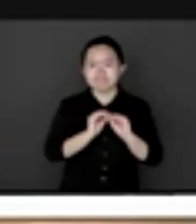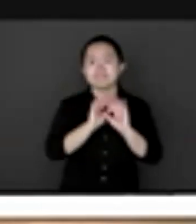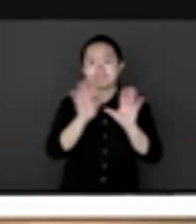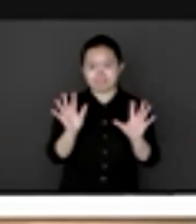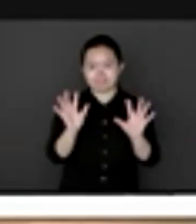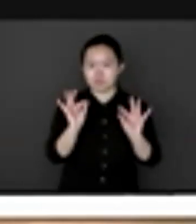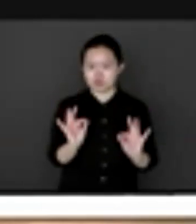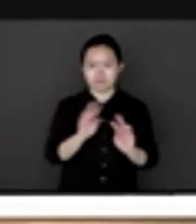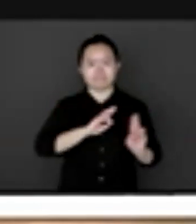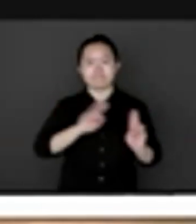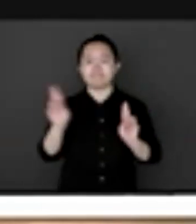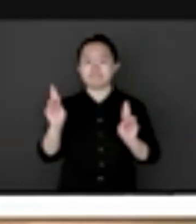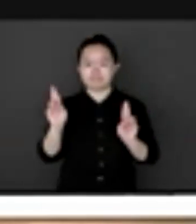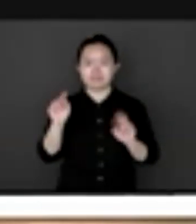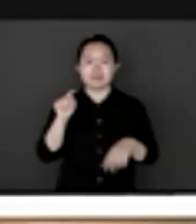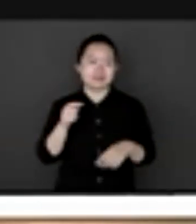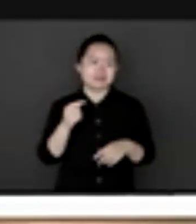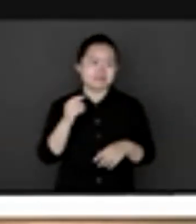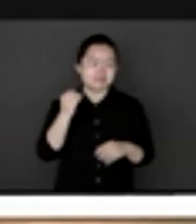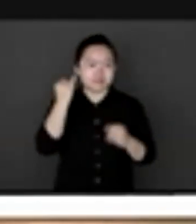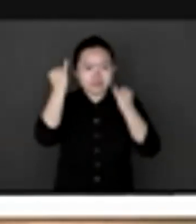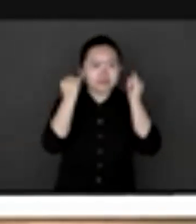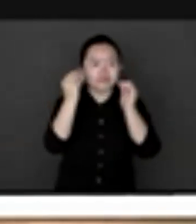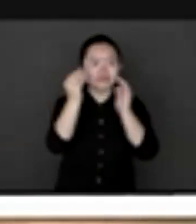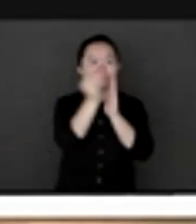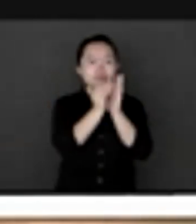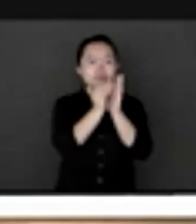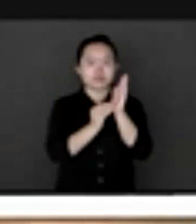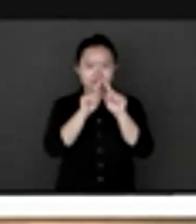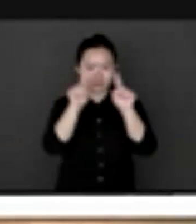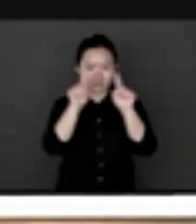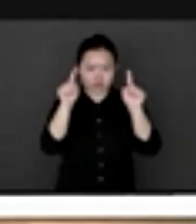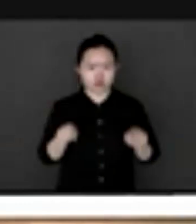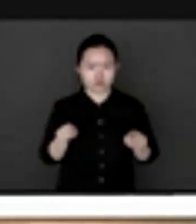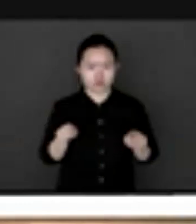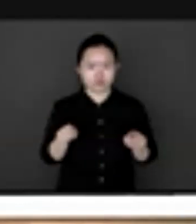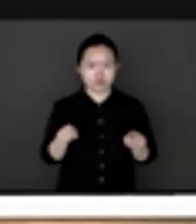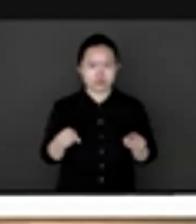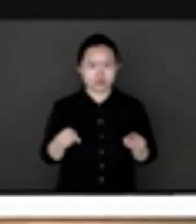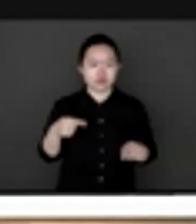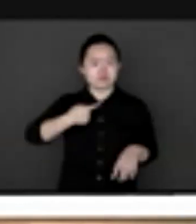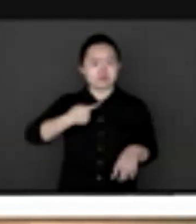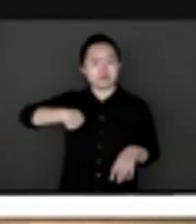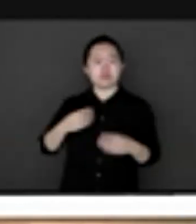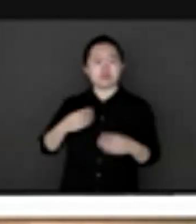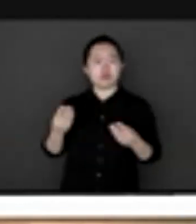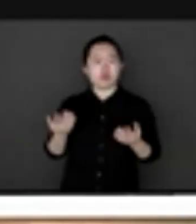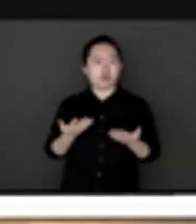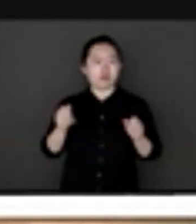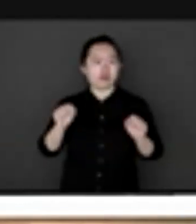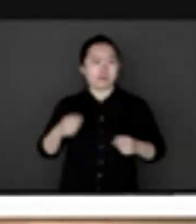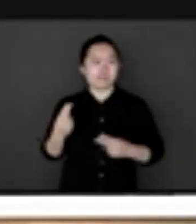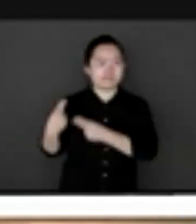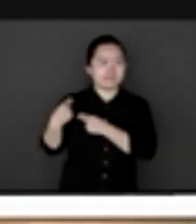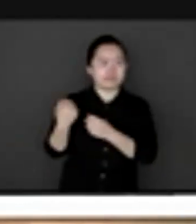and in which digital accessibility was an important part of, caring, in the caring part, digitalization with care,